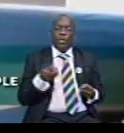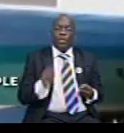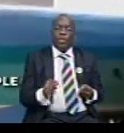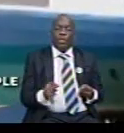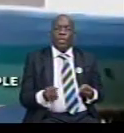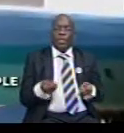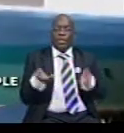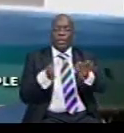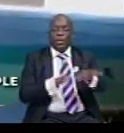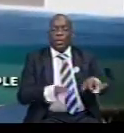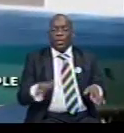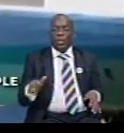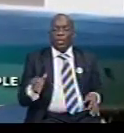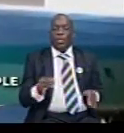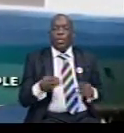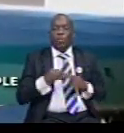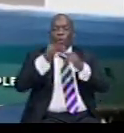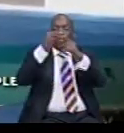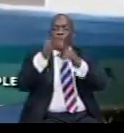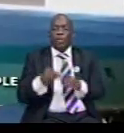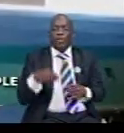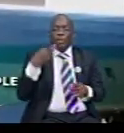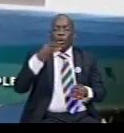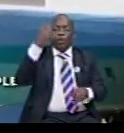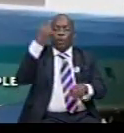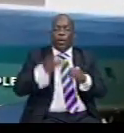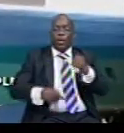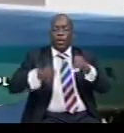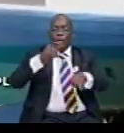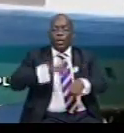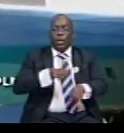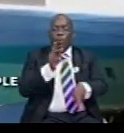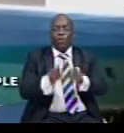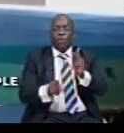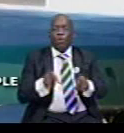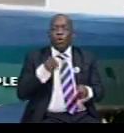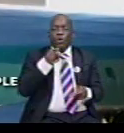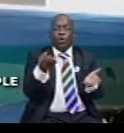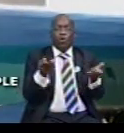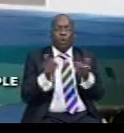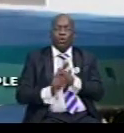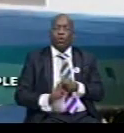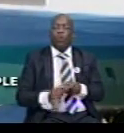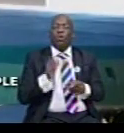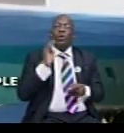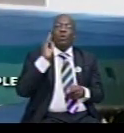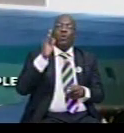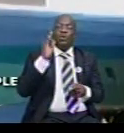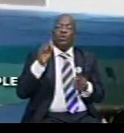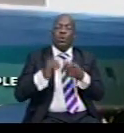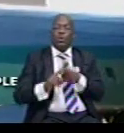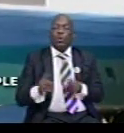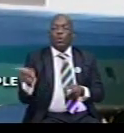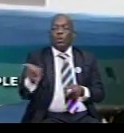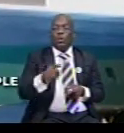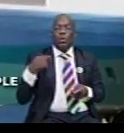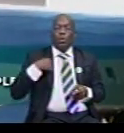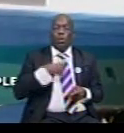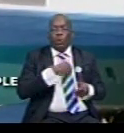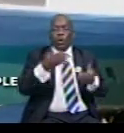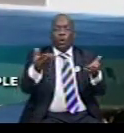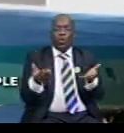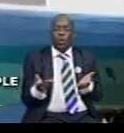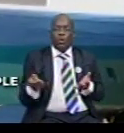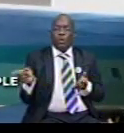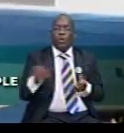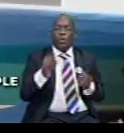end time people. We want to minister to them. We're so eager, we want them to have salvation.